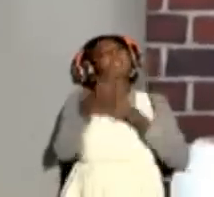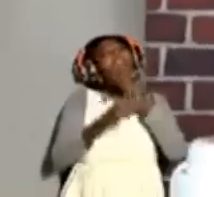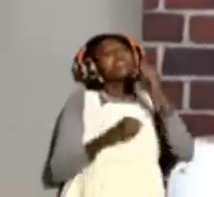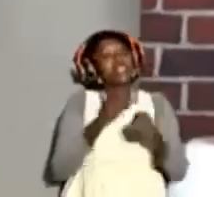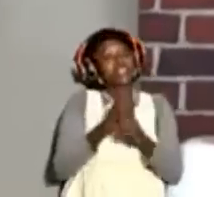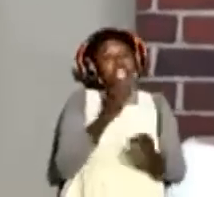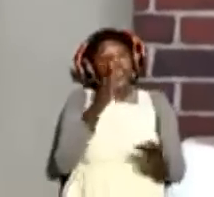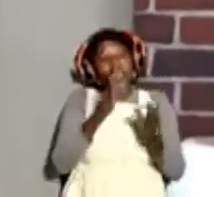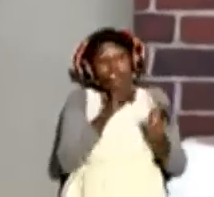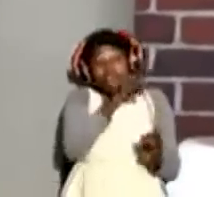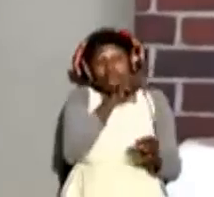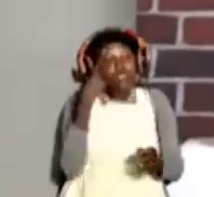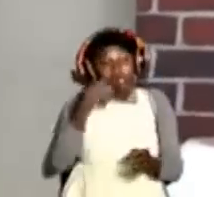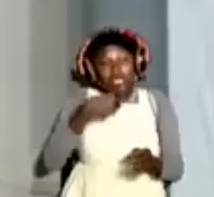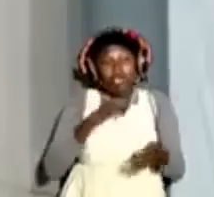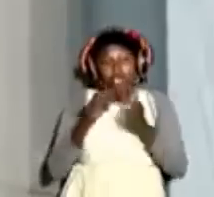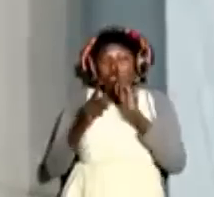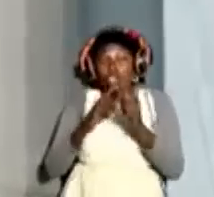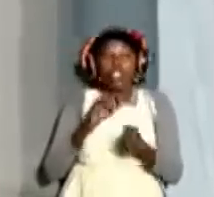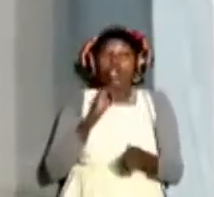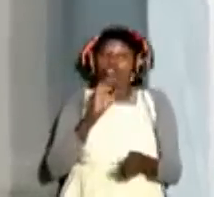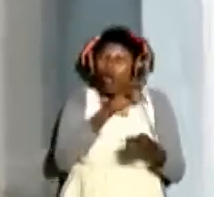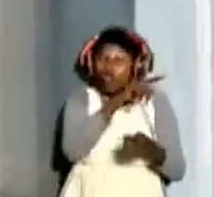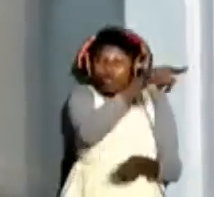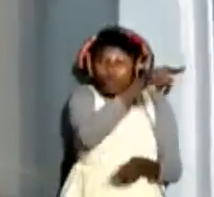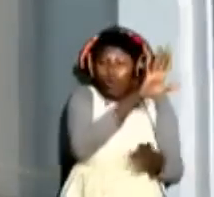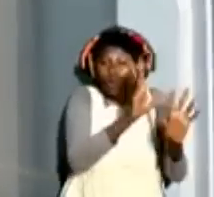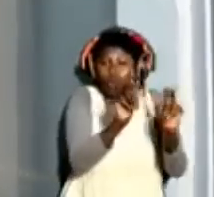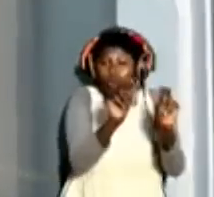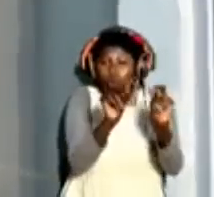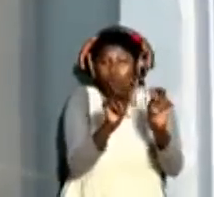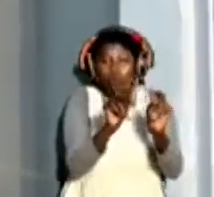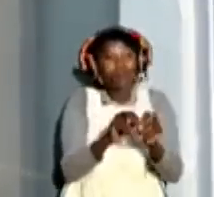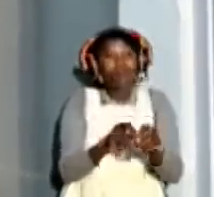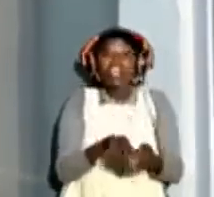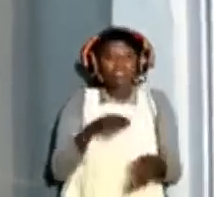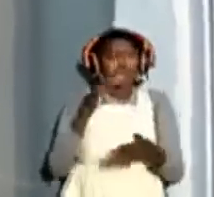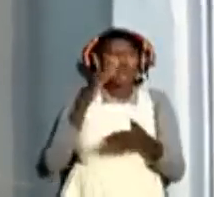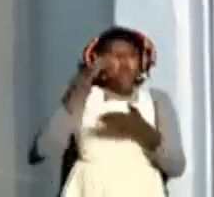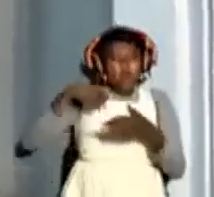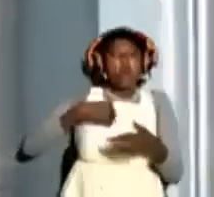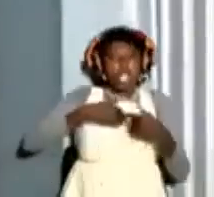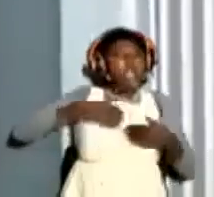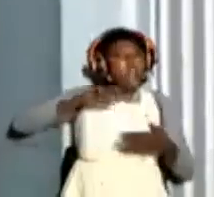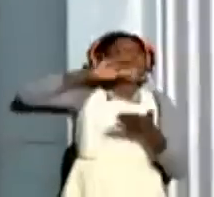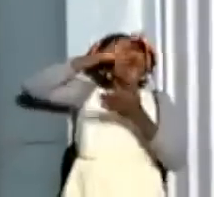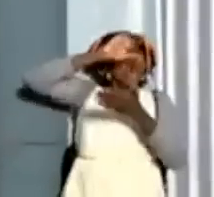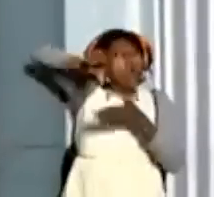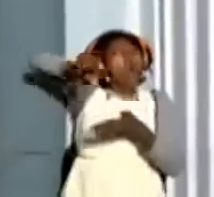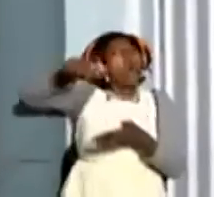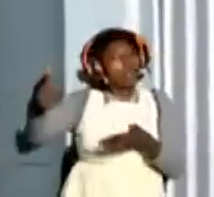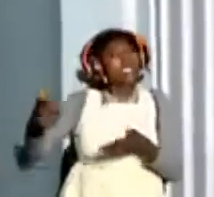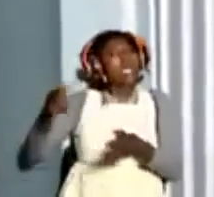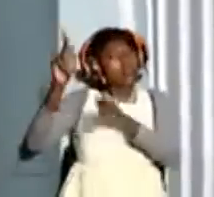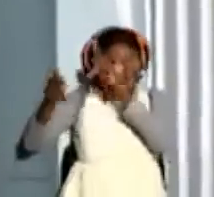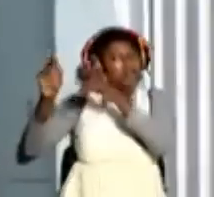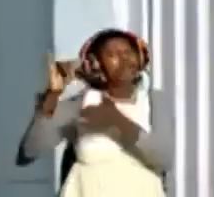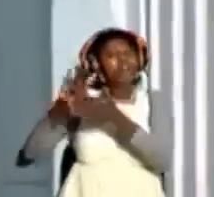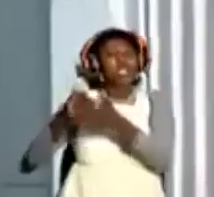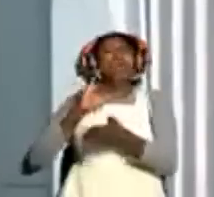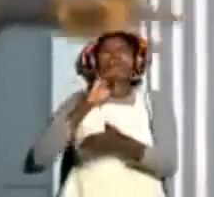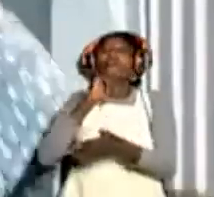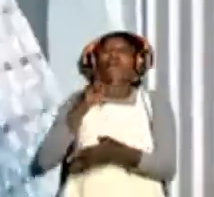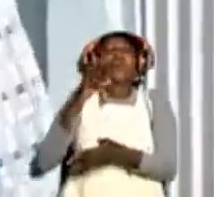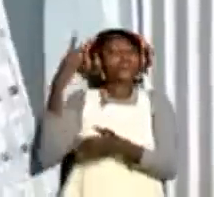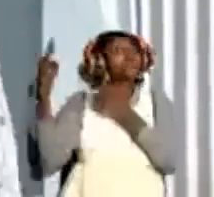So when you saw me talking like that, it's not about you. You know, there are some other young people that are not responsible that we need to talk to. So